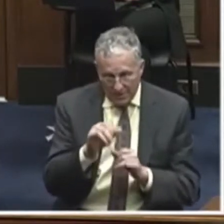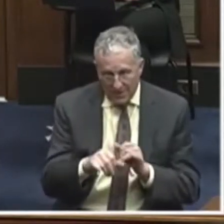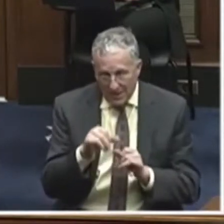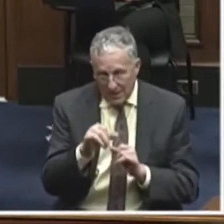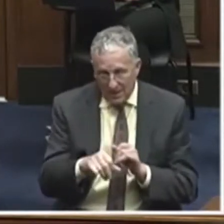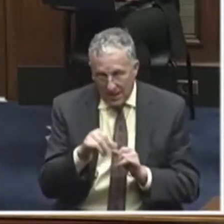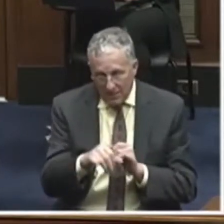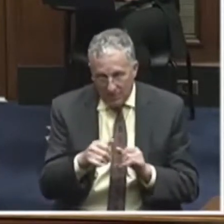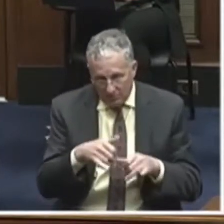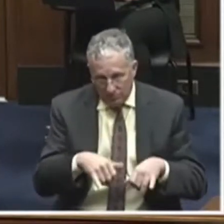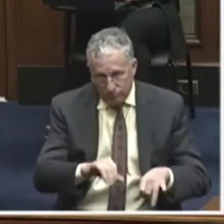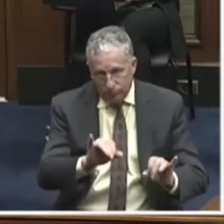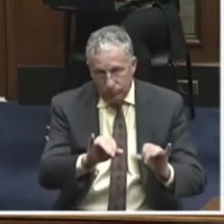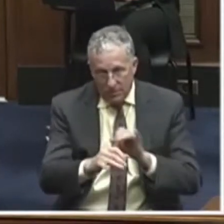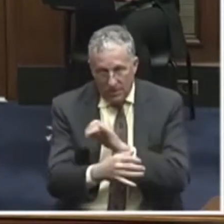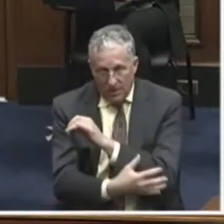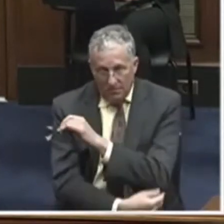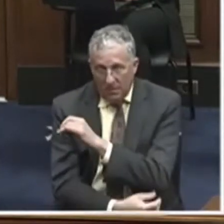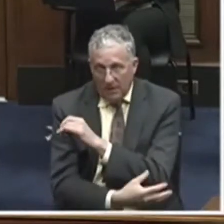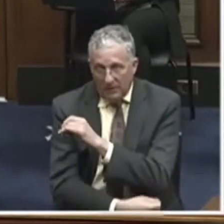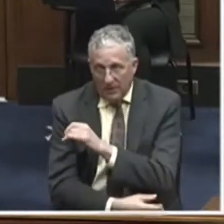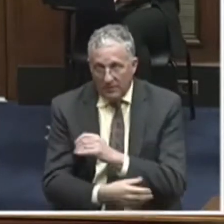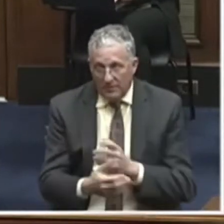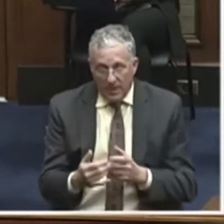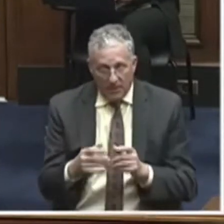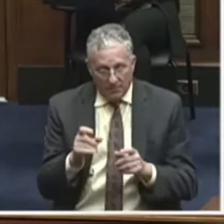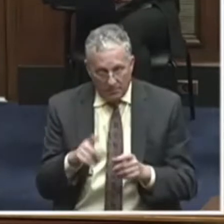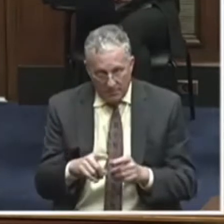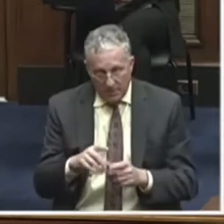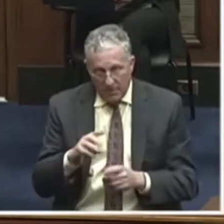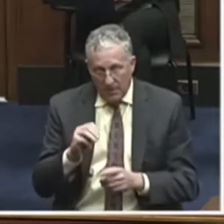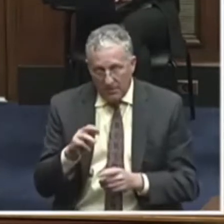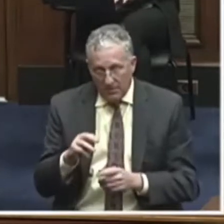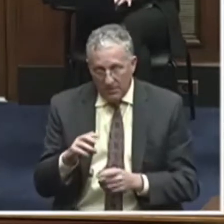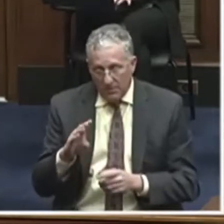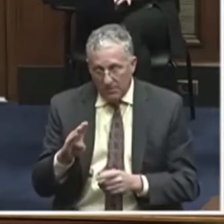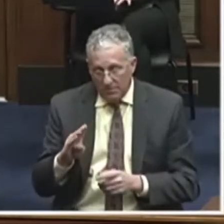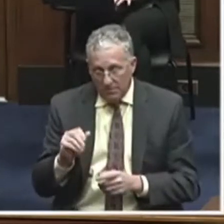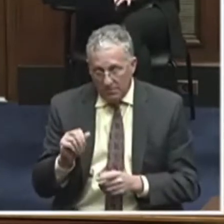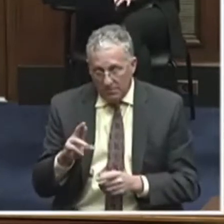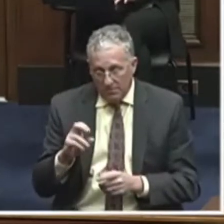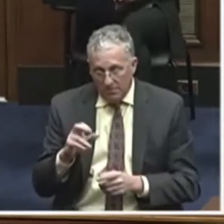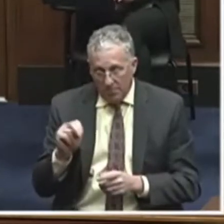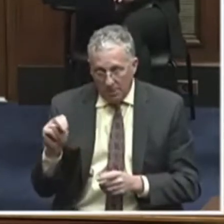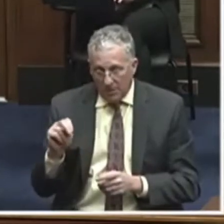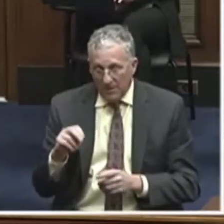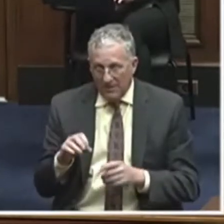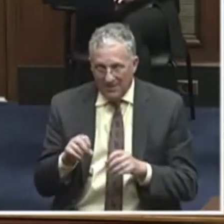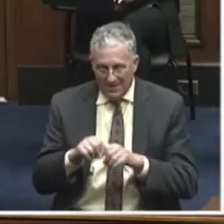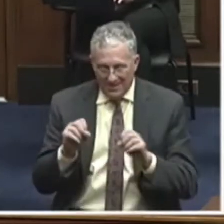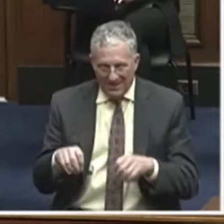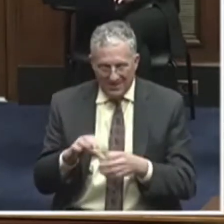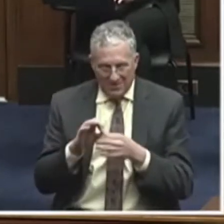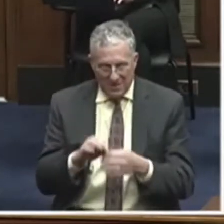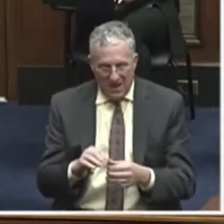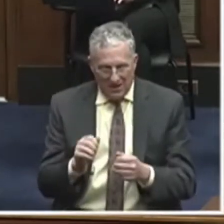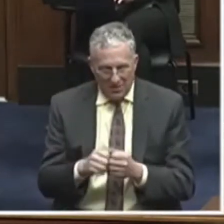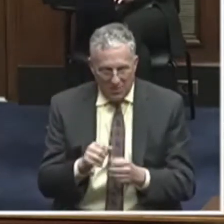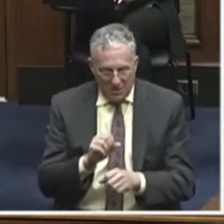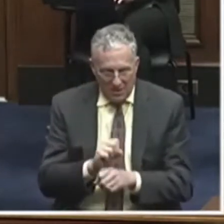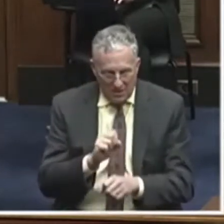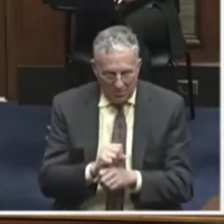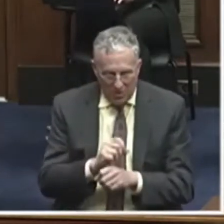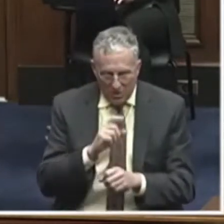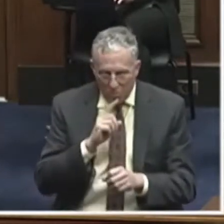poverty. Mr. Barkin, how does a system that ties health coverage to employment perpetuate deep inequities for people